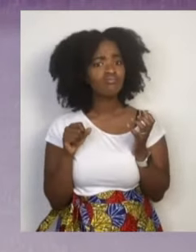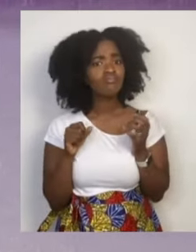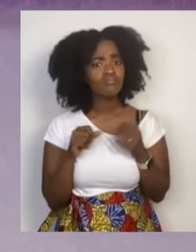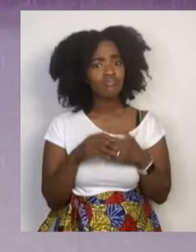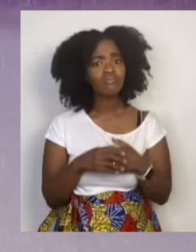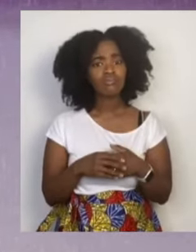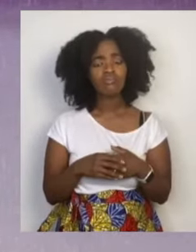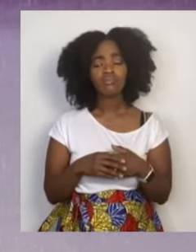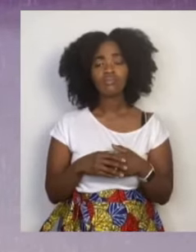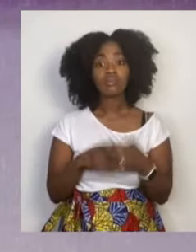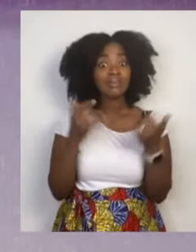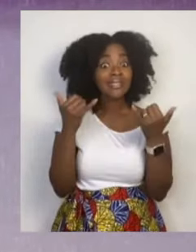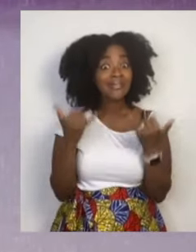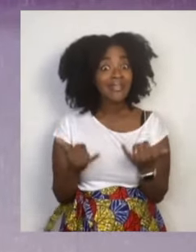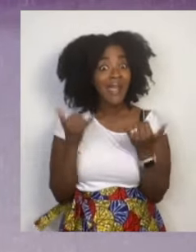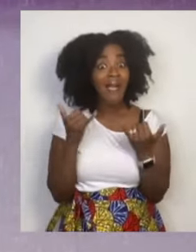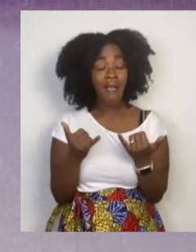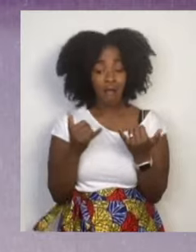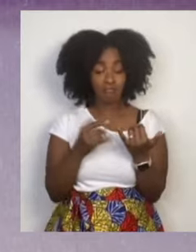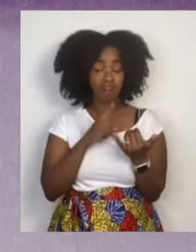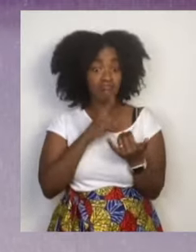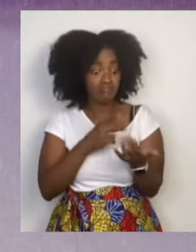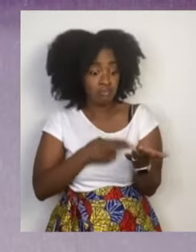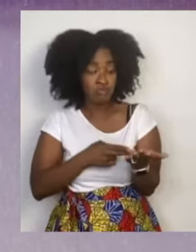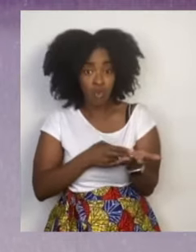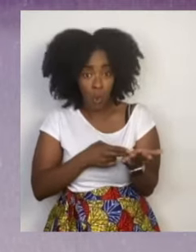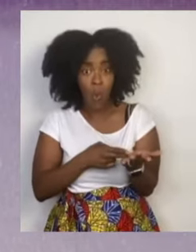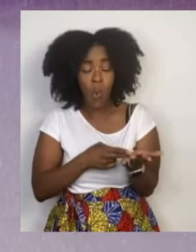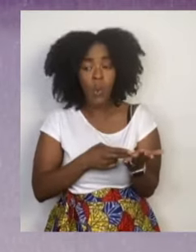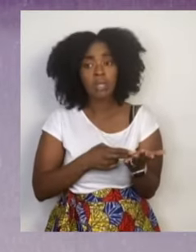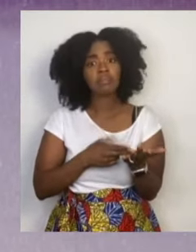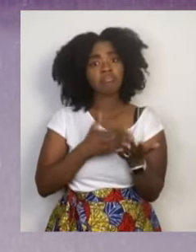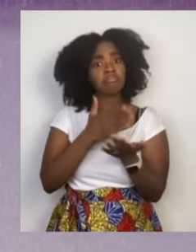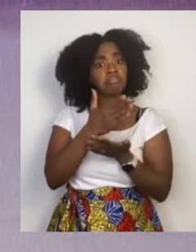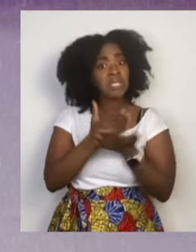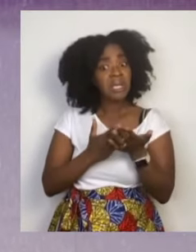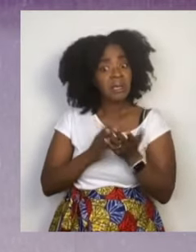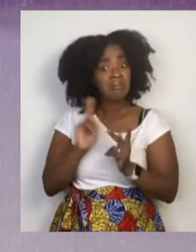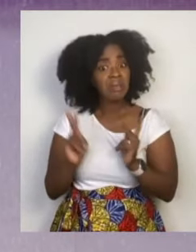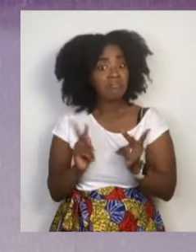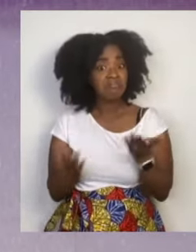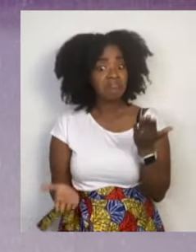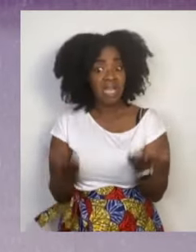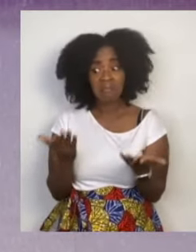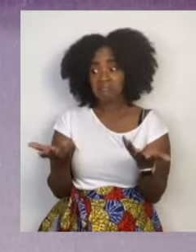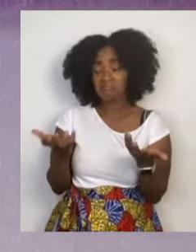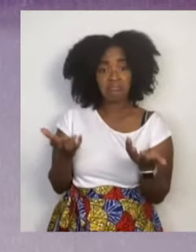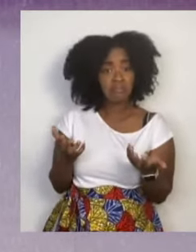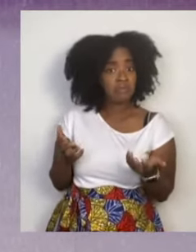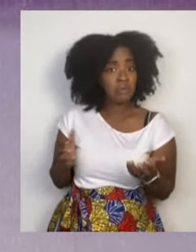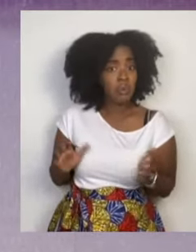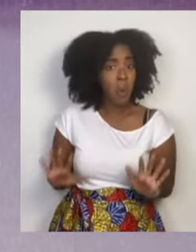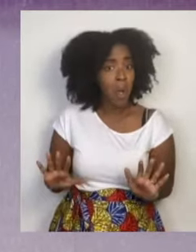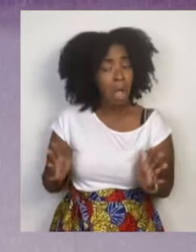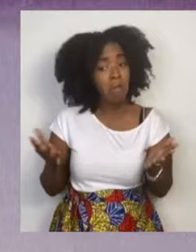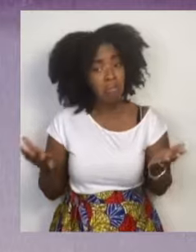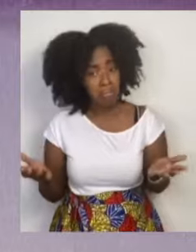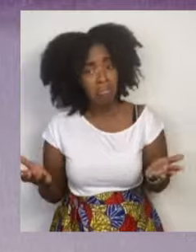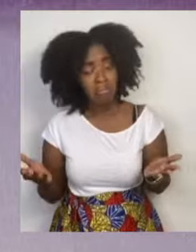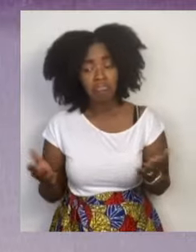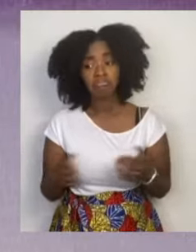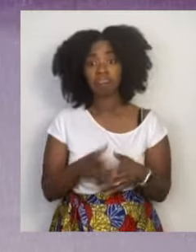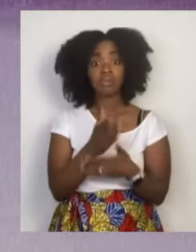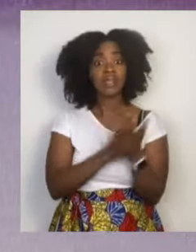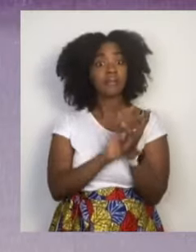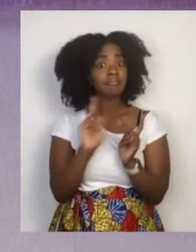Now, the truth is, some people may not want it. Some people may be all right where